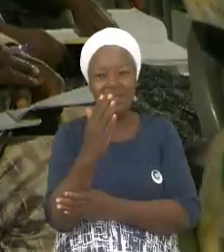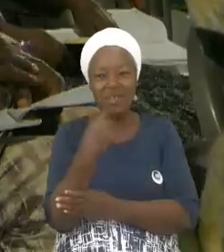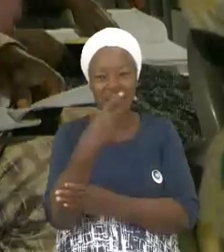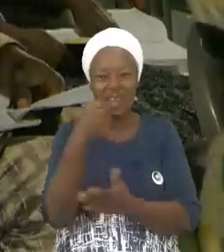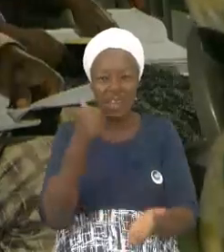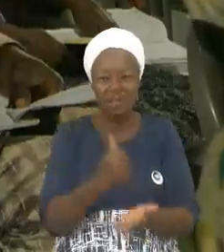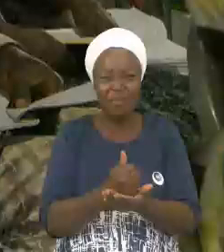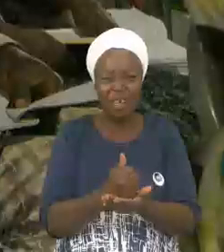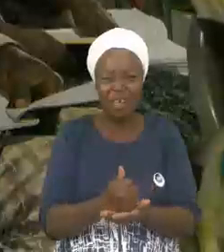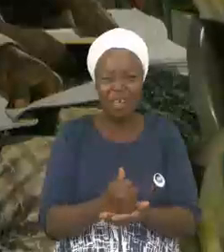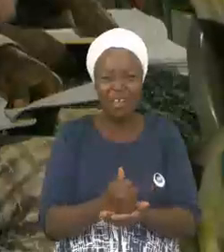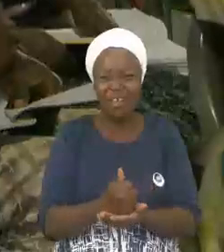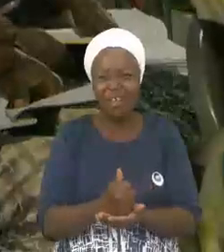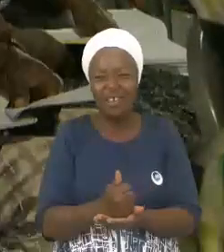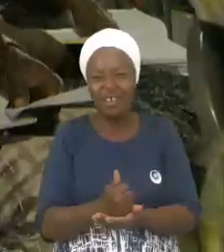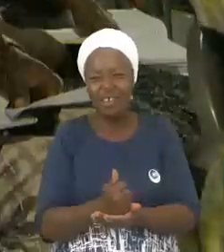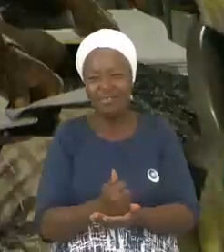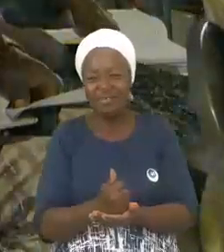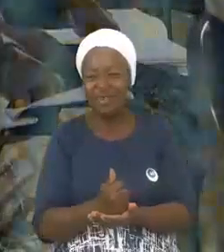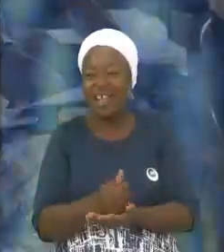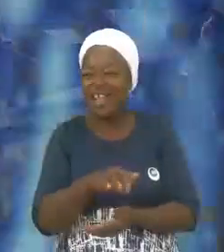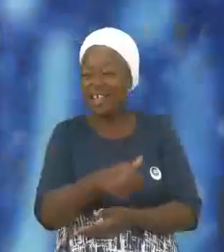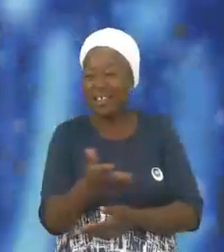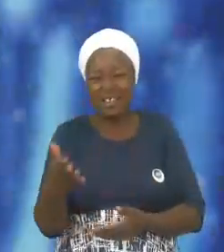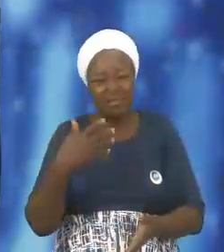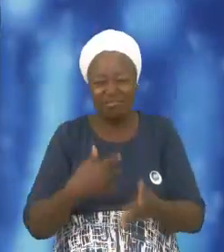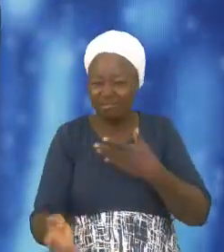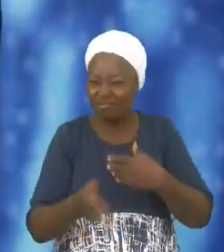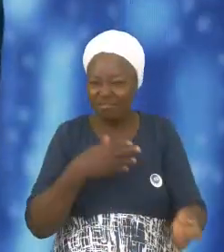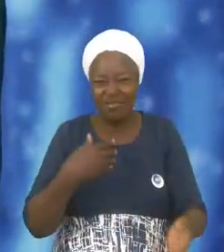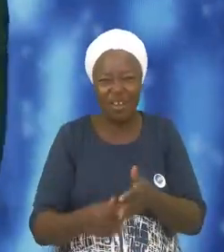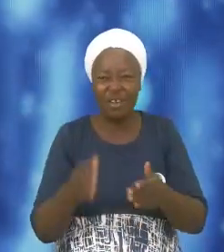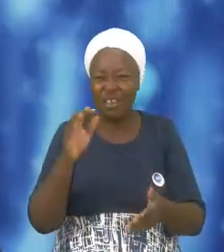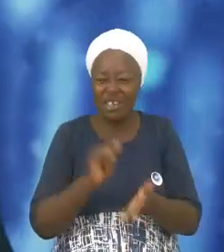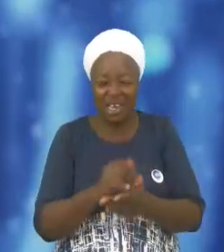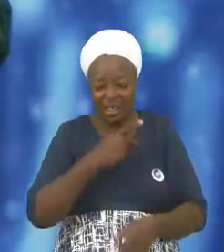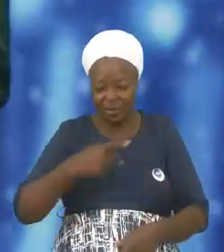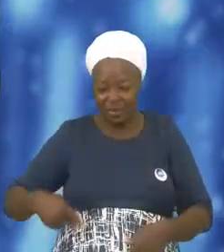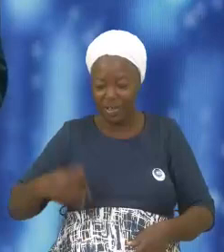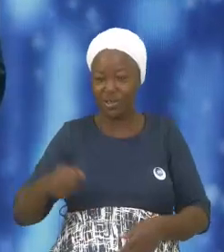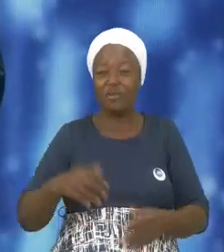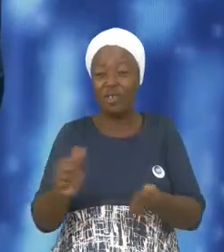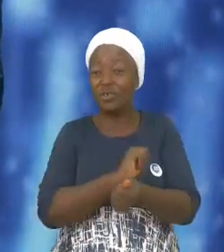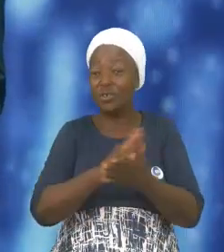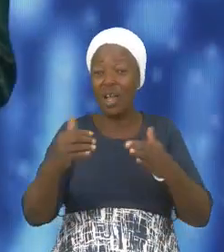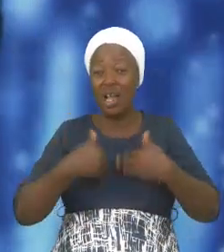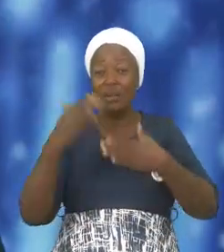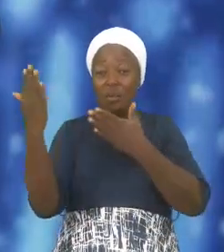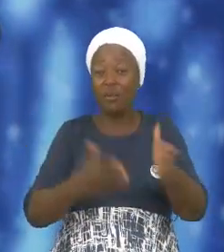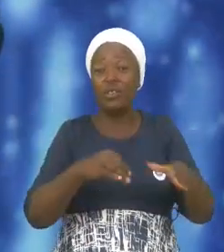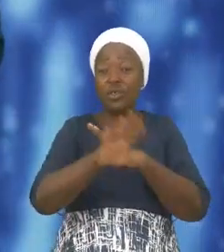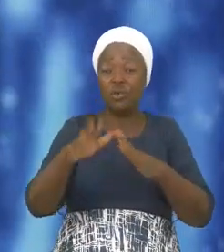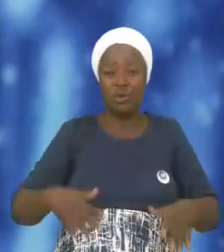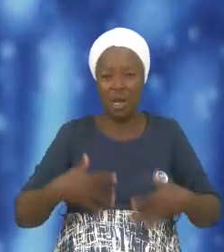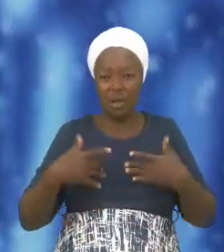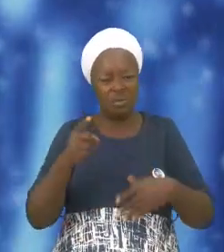amen. Amen. Whatever that prince of perdition has brought into your life, you might